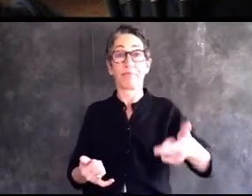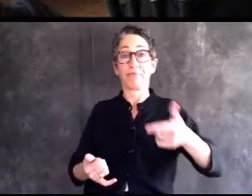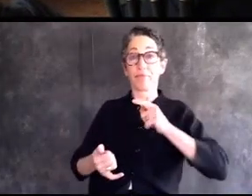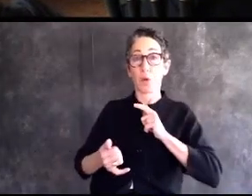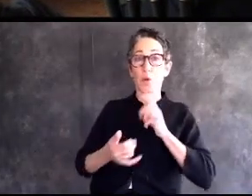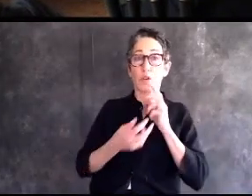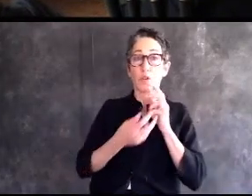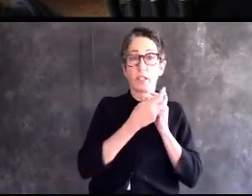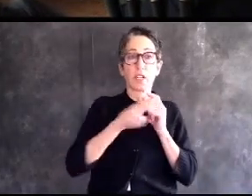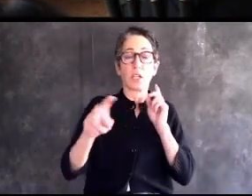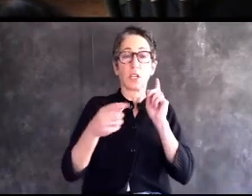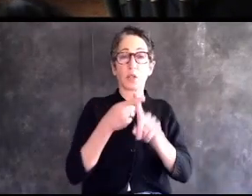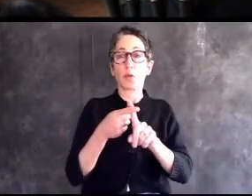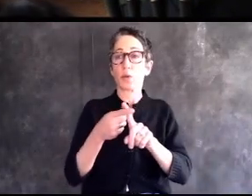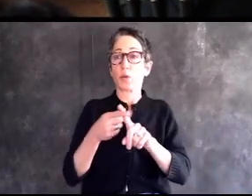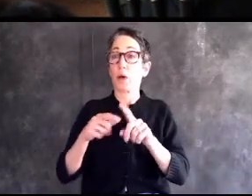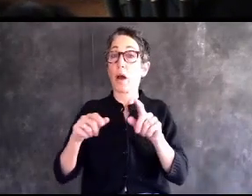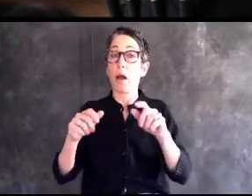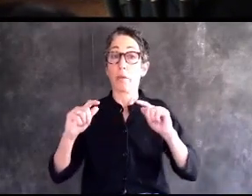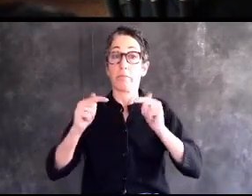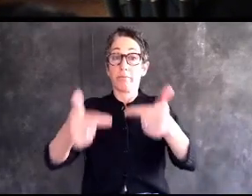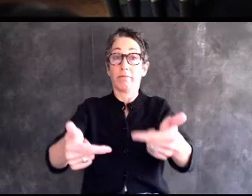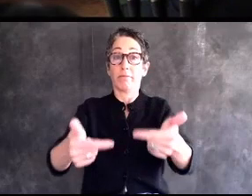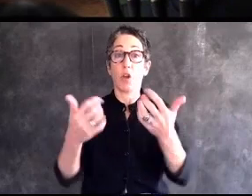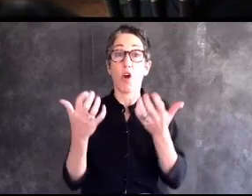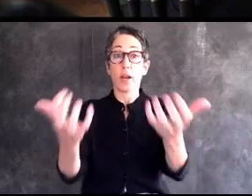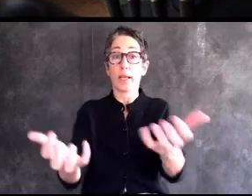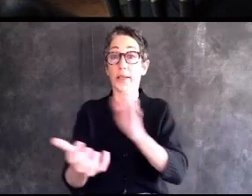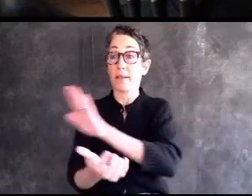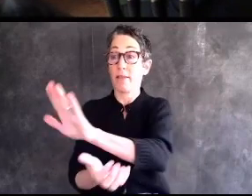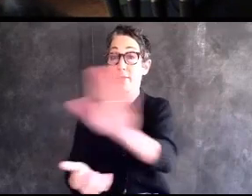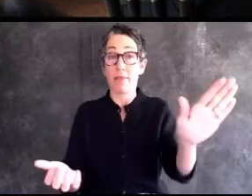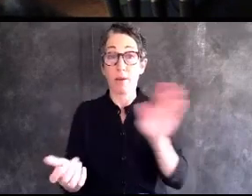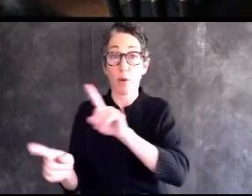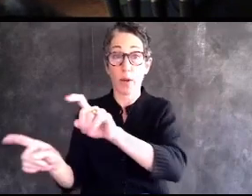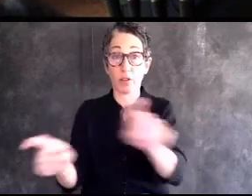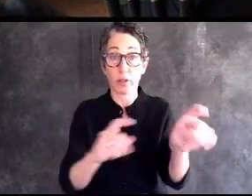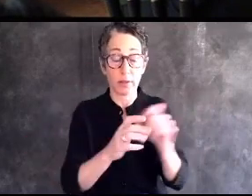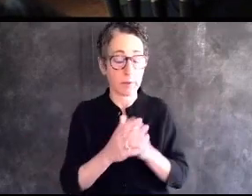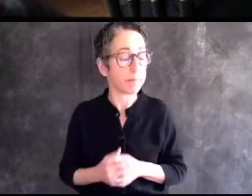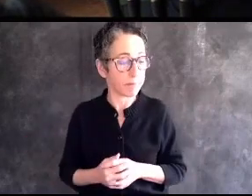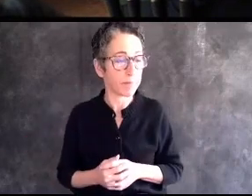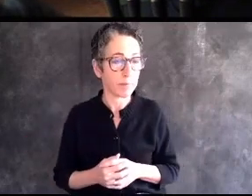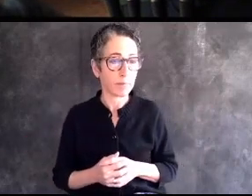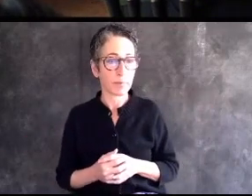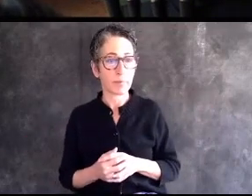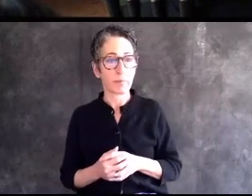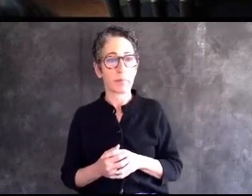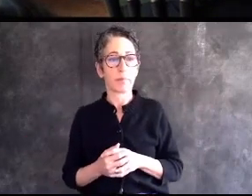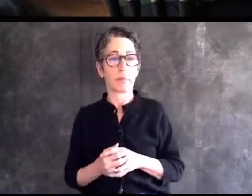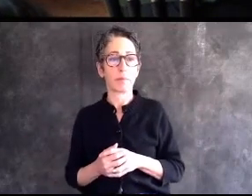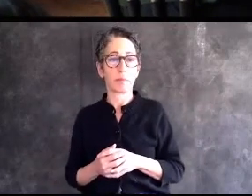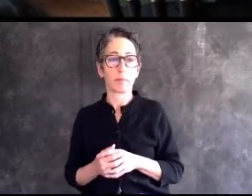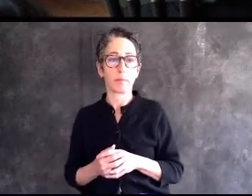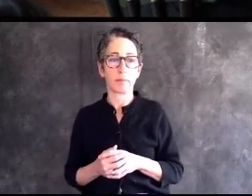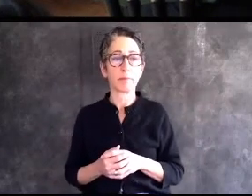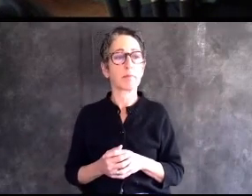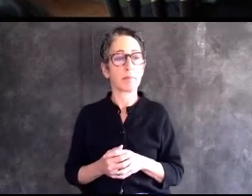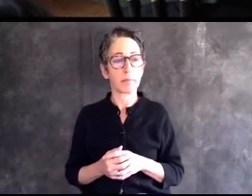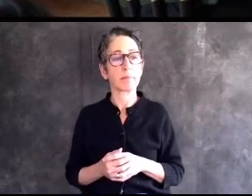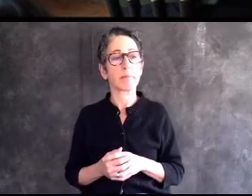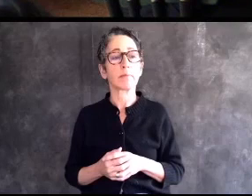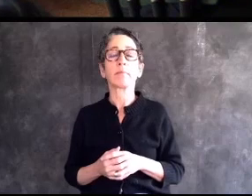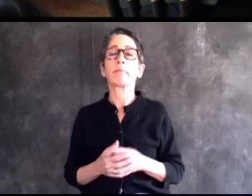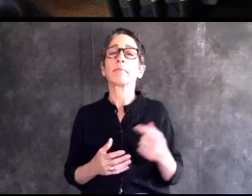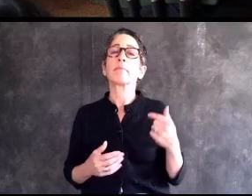that's about to go around, I'm going to ask you one more thing as we to give people a chance to percolate what they want to ask. But